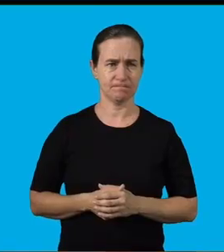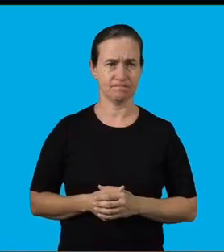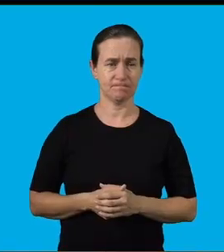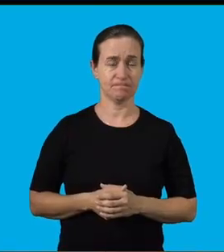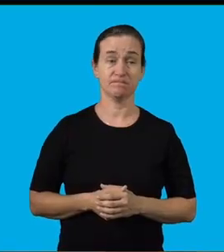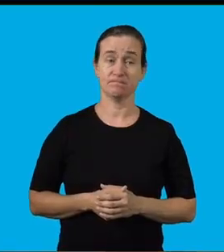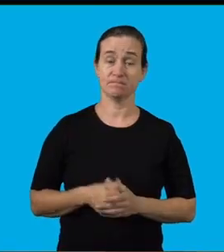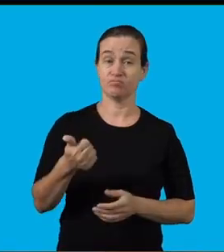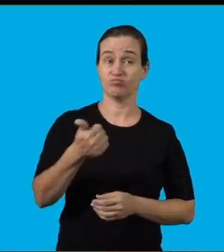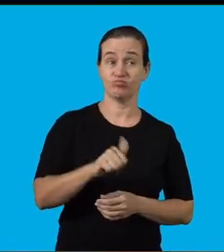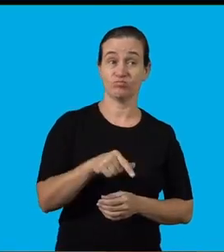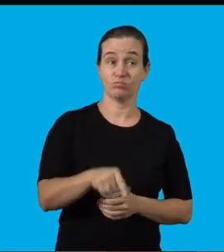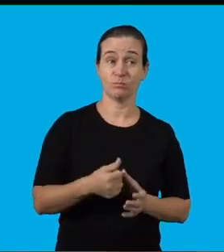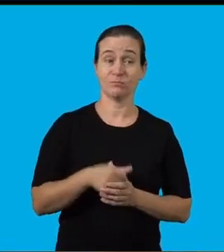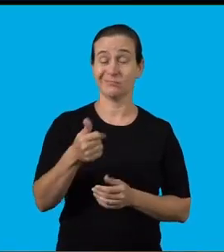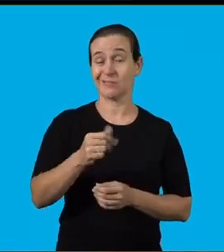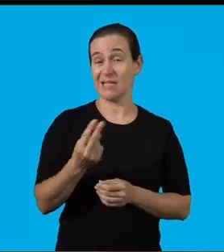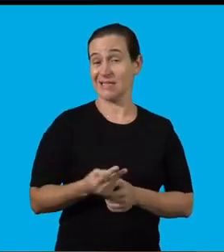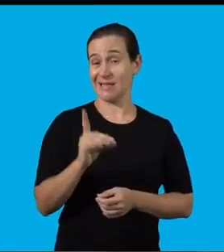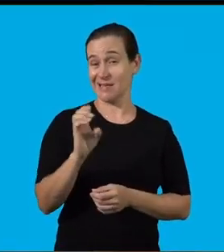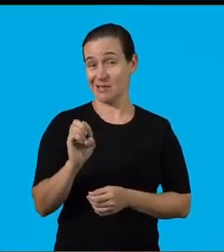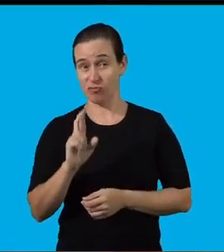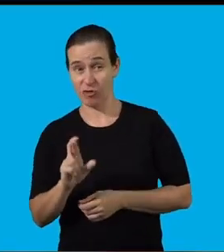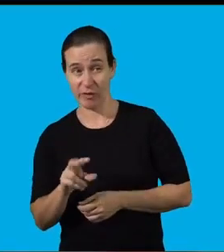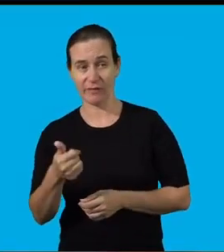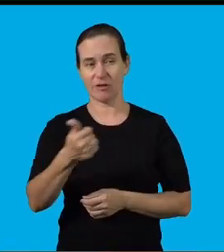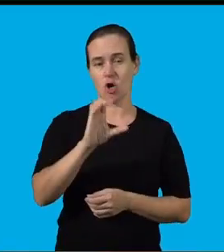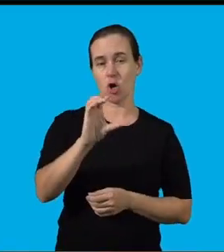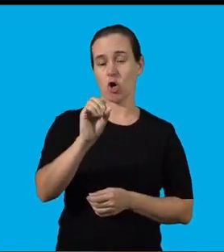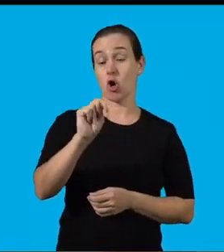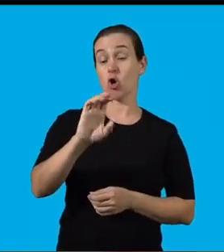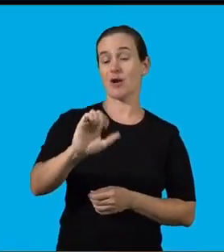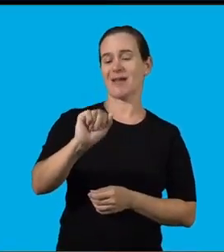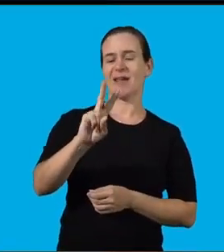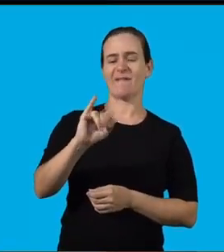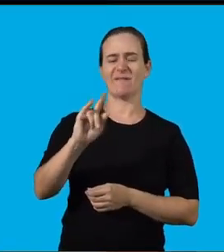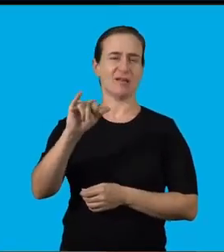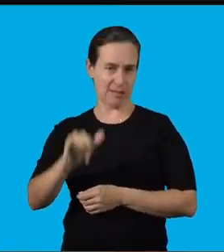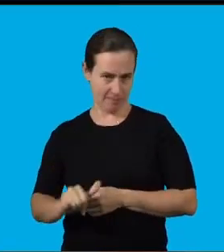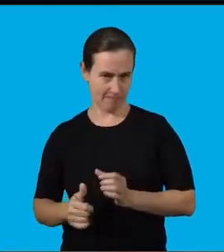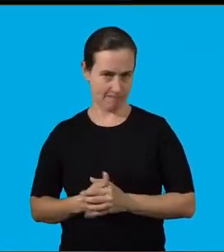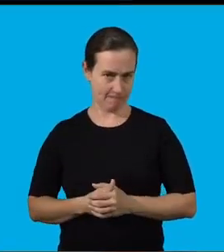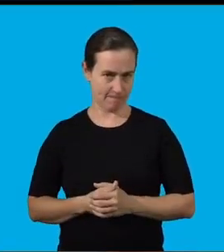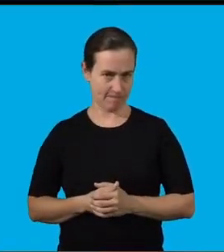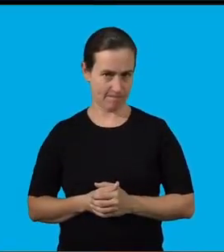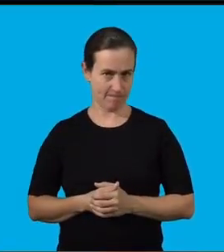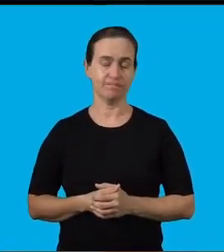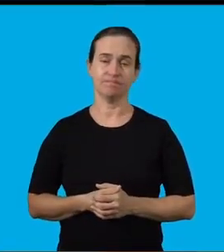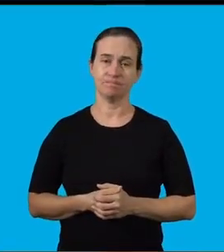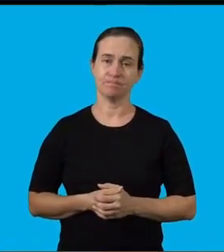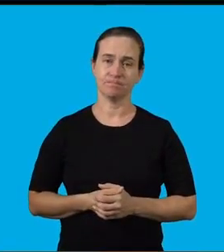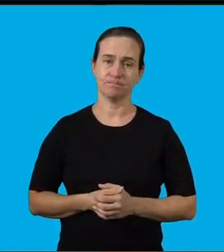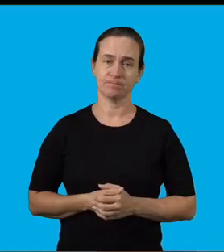functions. And lastly, we'll touch on some of the second derivative uses and concavity. All right.